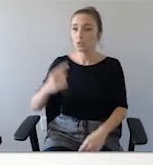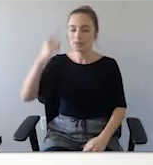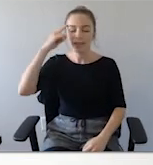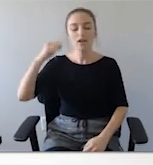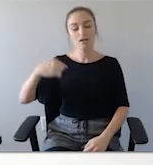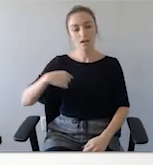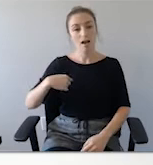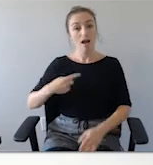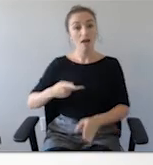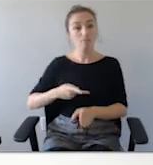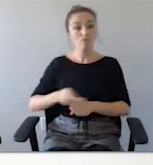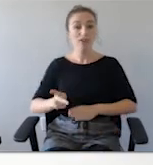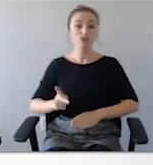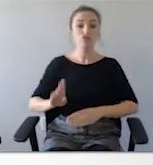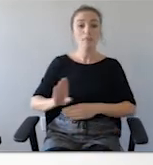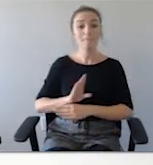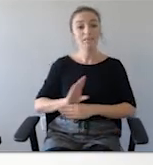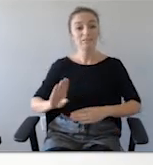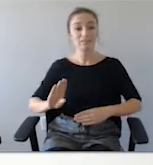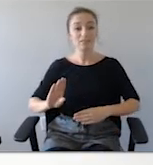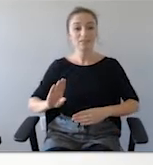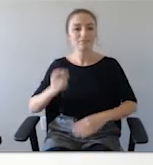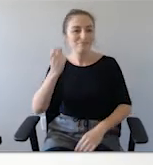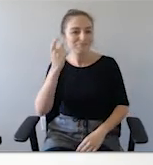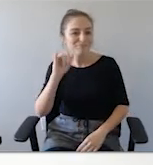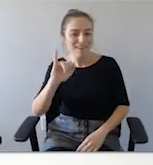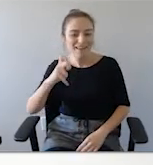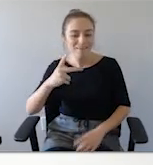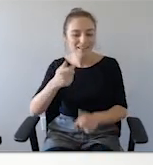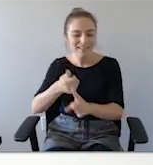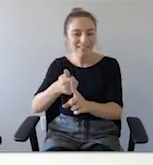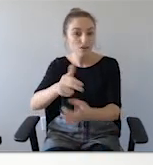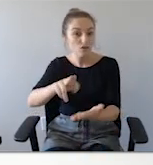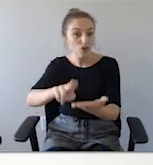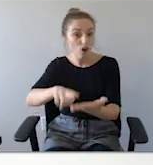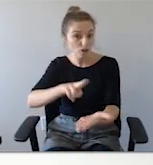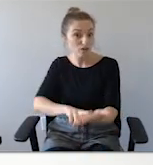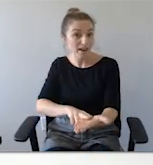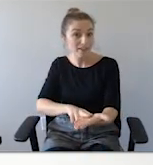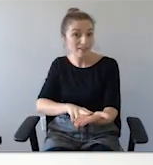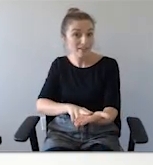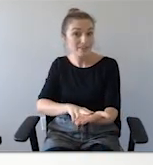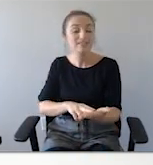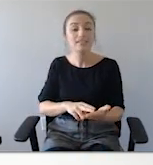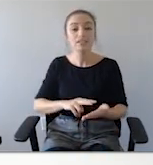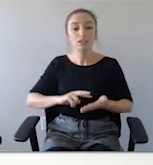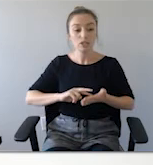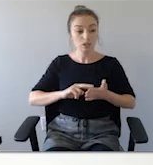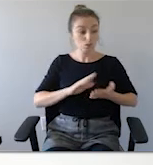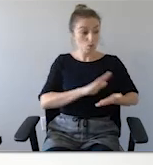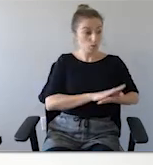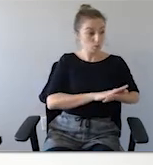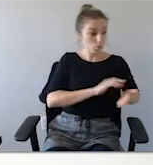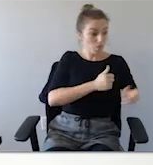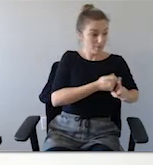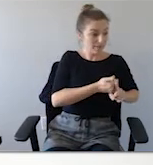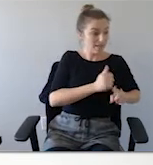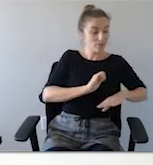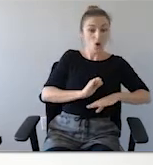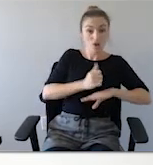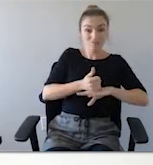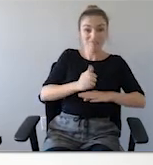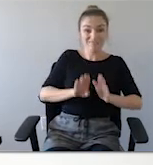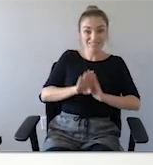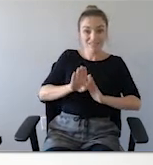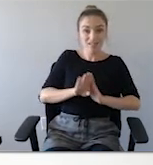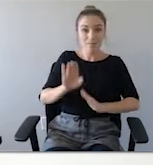is a contract. Your school is now developing a contract of what they're going to provide to your child. So you need to look